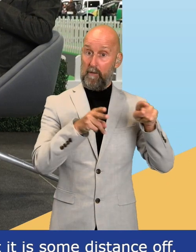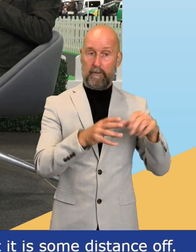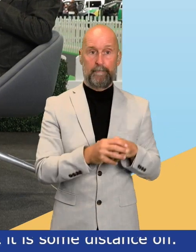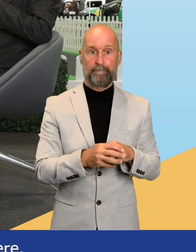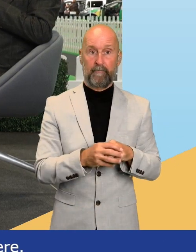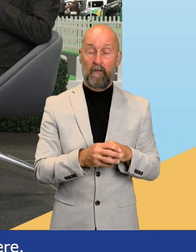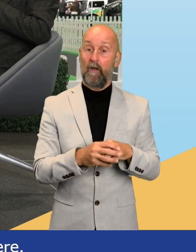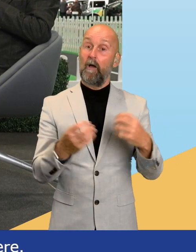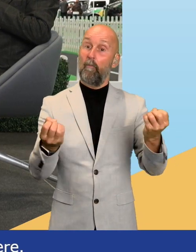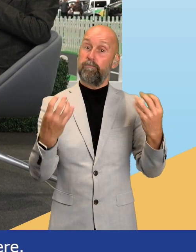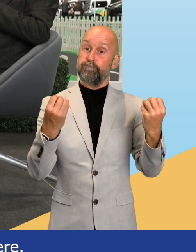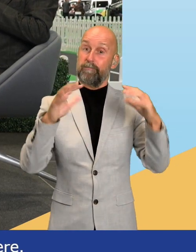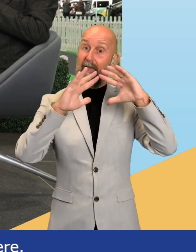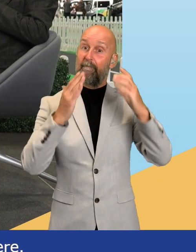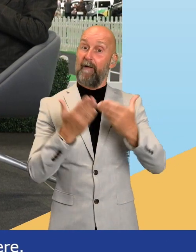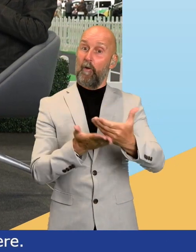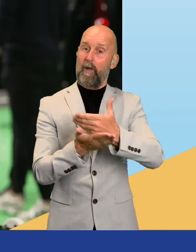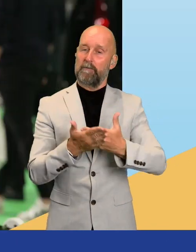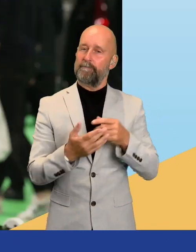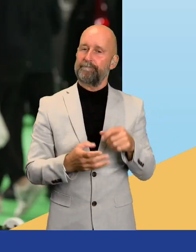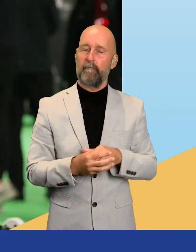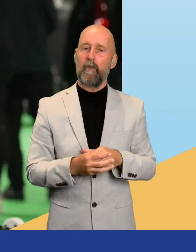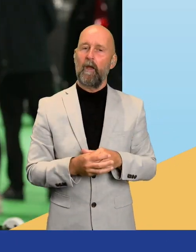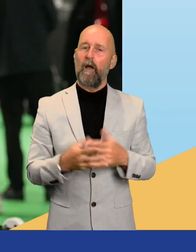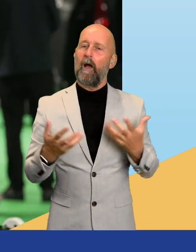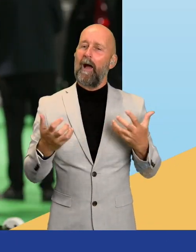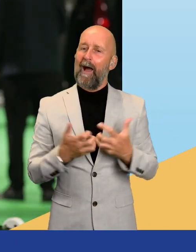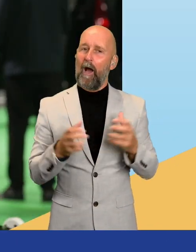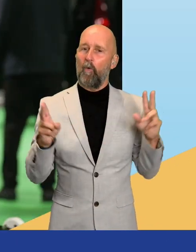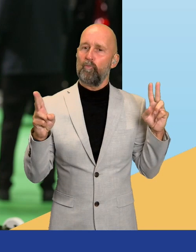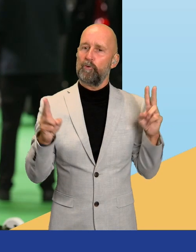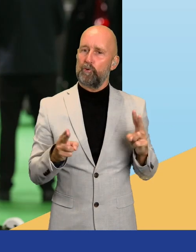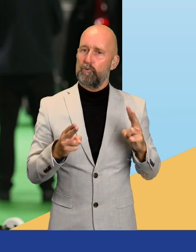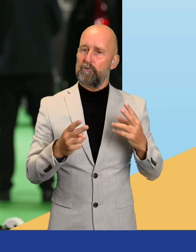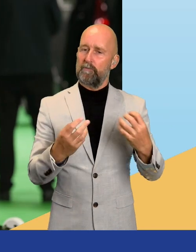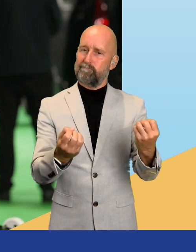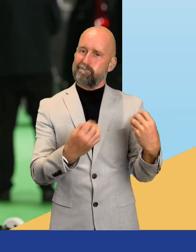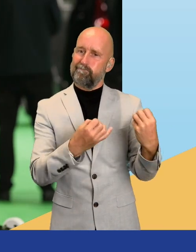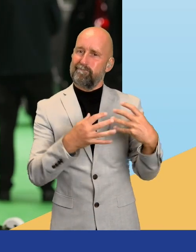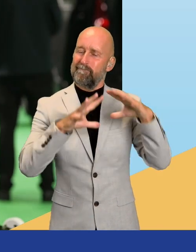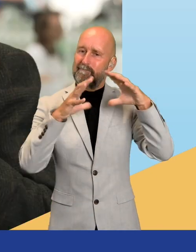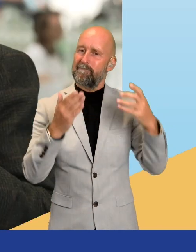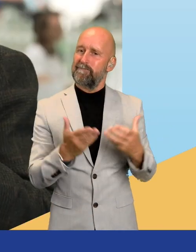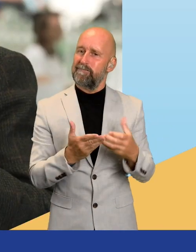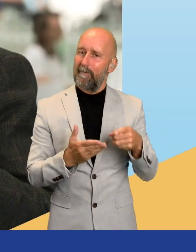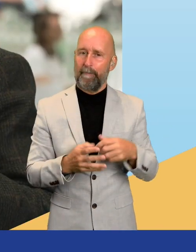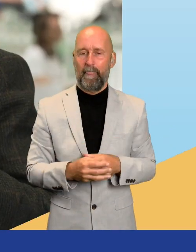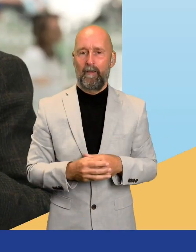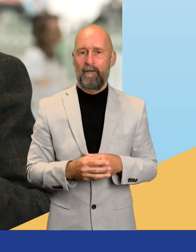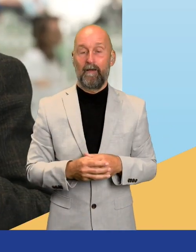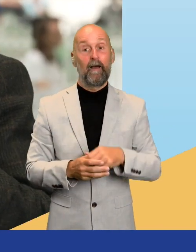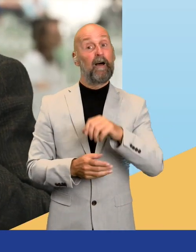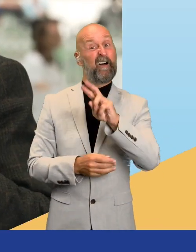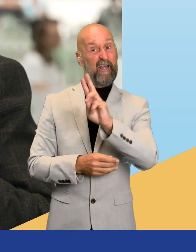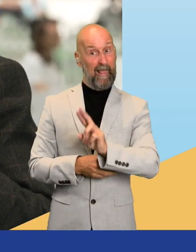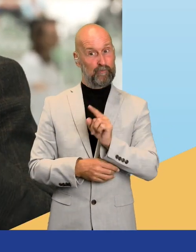big factor. Are there steps that people can take to reduce their environmental impact of their driving? Yeah, I mean, I think that's where electric cars come in.